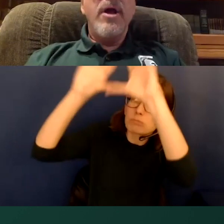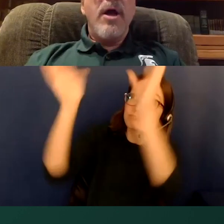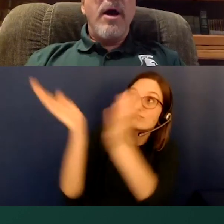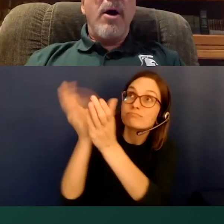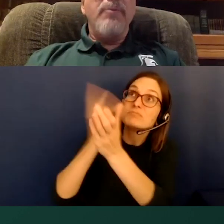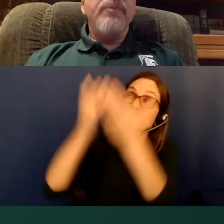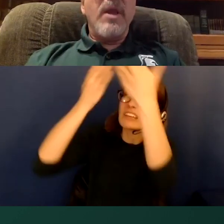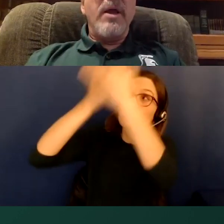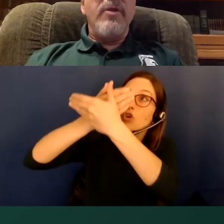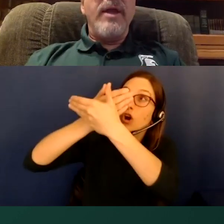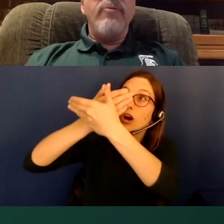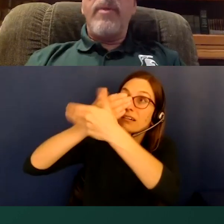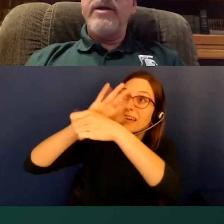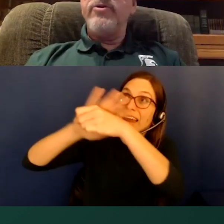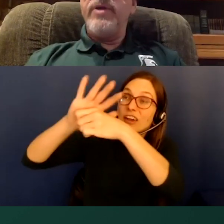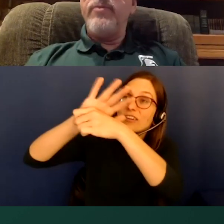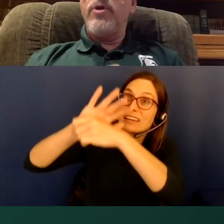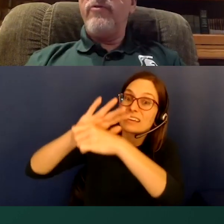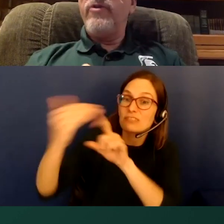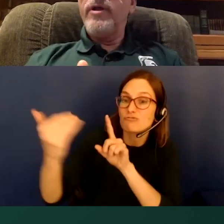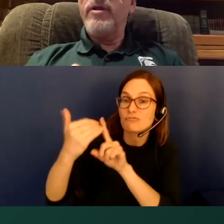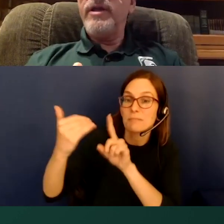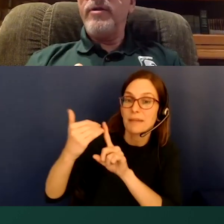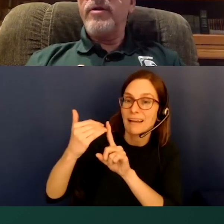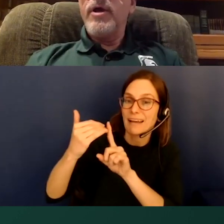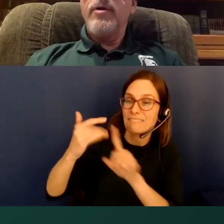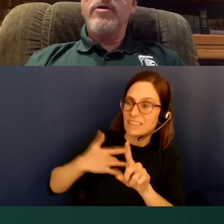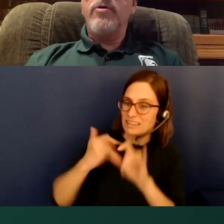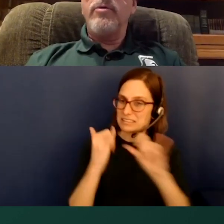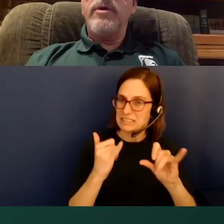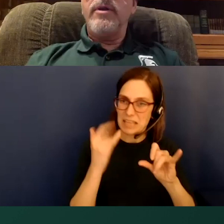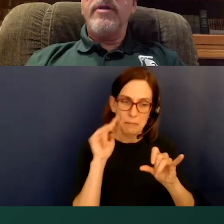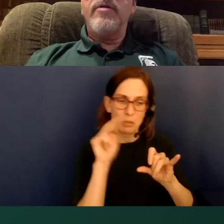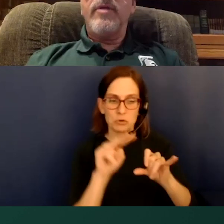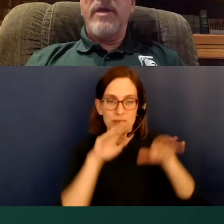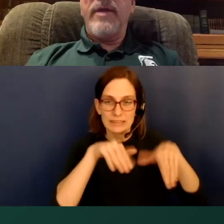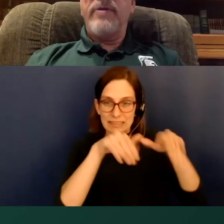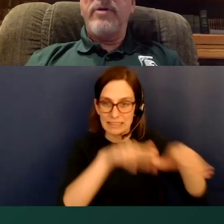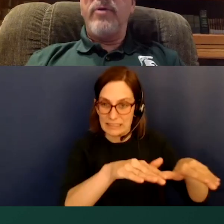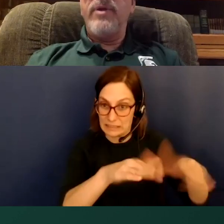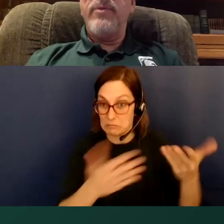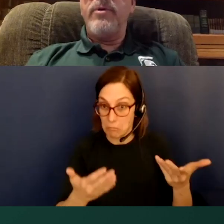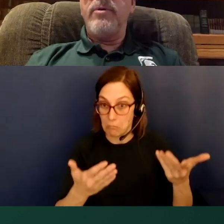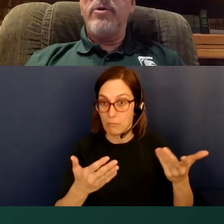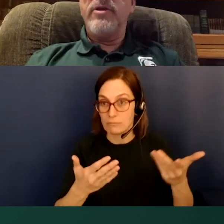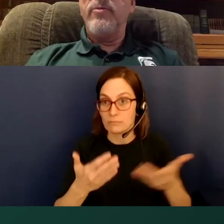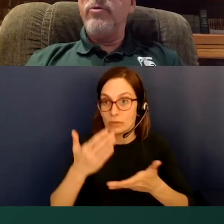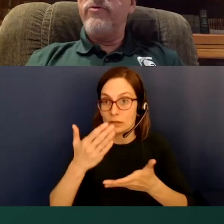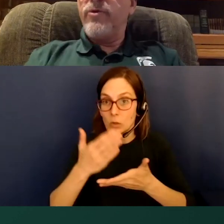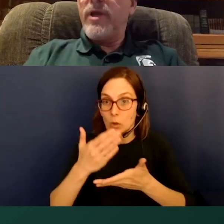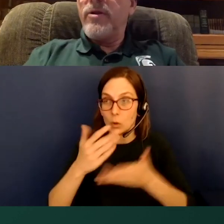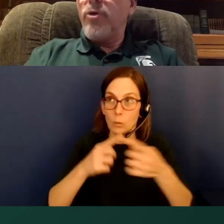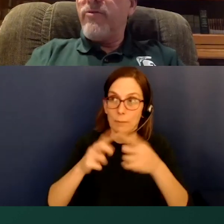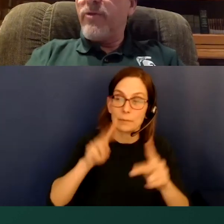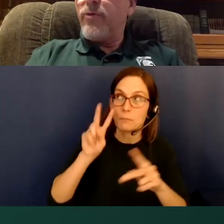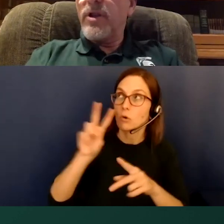areas. Um, they reminded people of seas. So let's say that when people looked at the moon